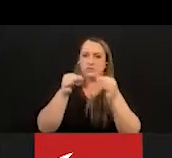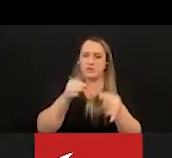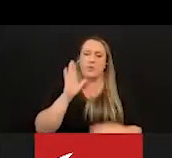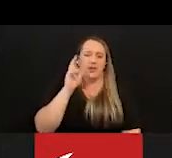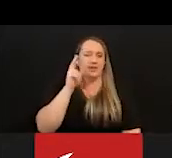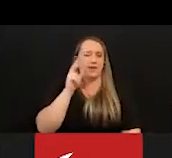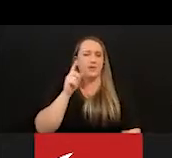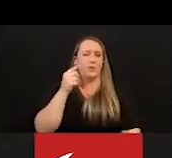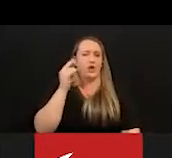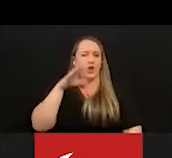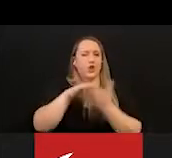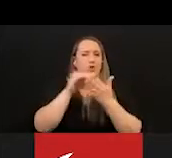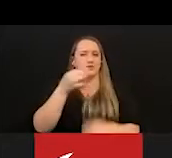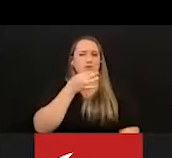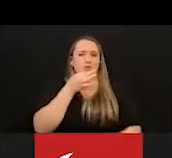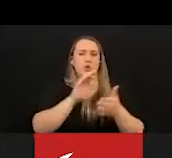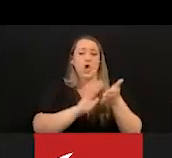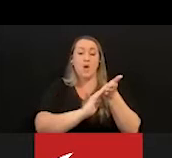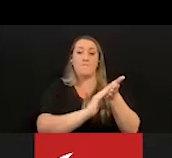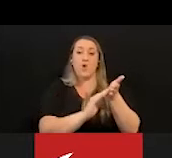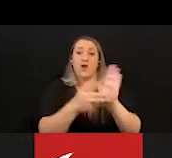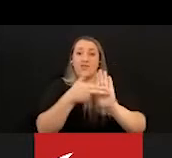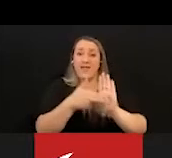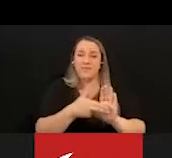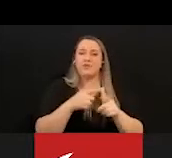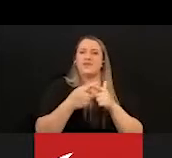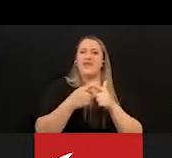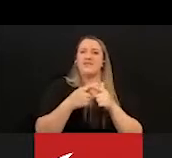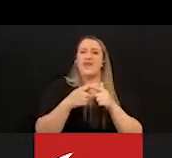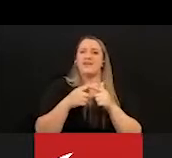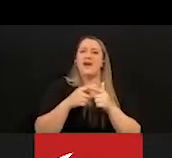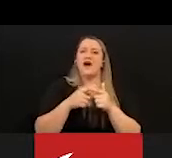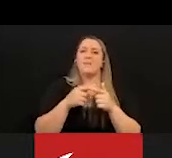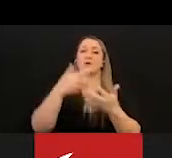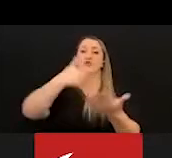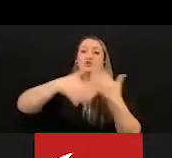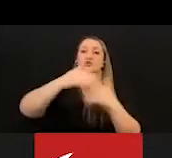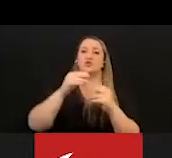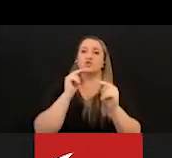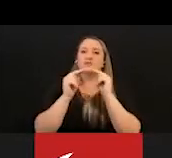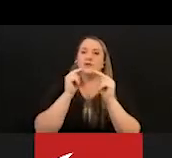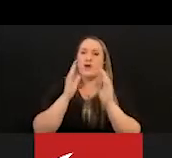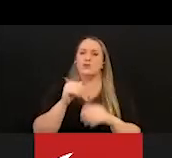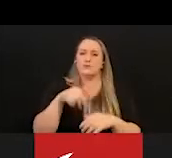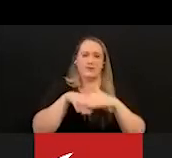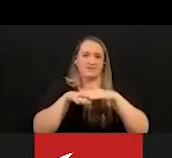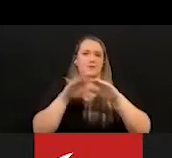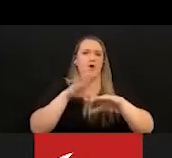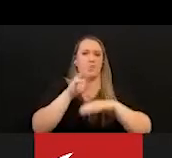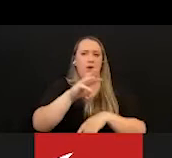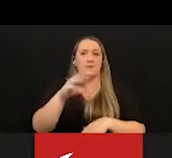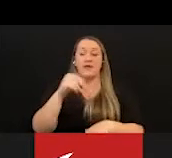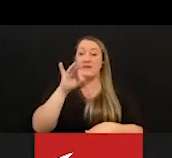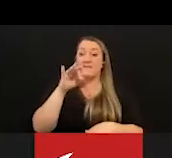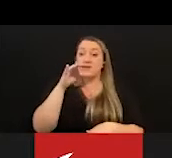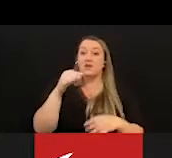shortly, Braille labels, and social narratives for visitors that were accessible on our website. And if I could just show you the